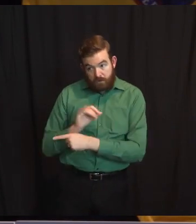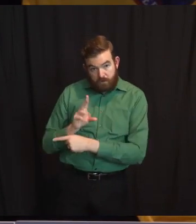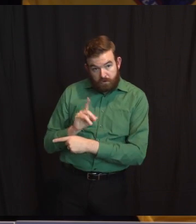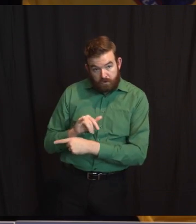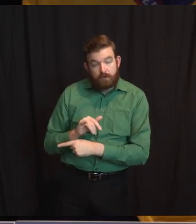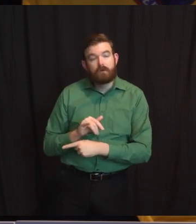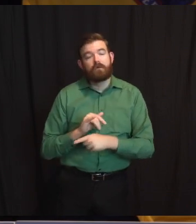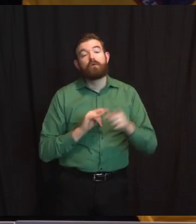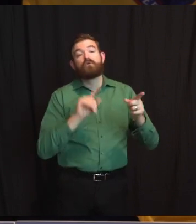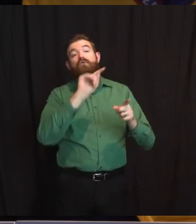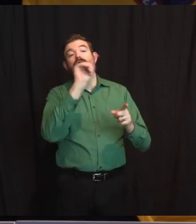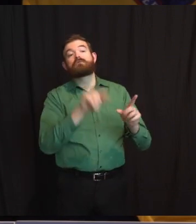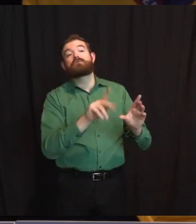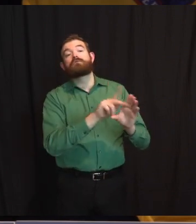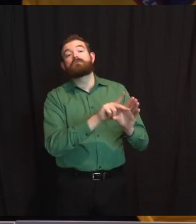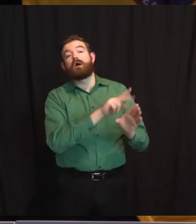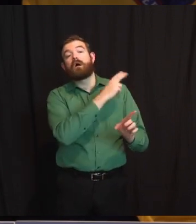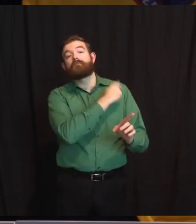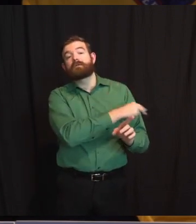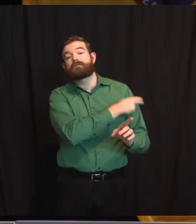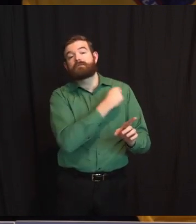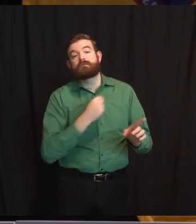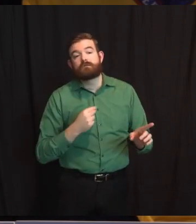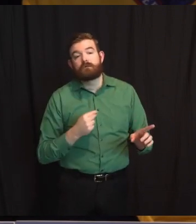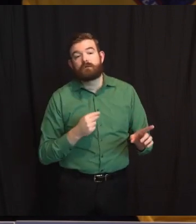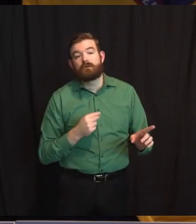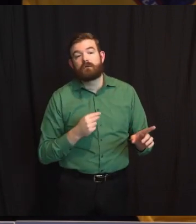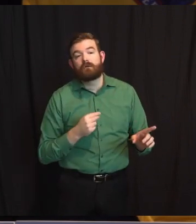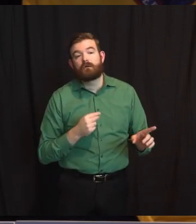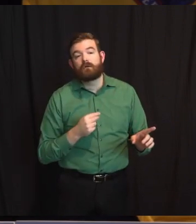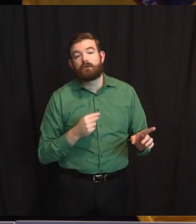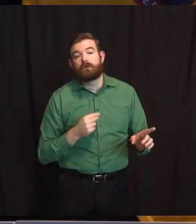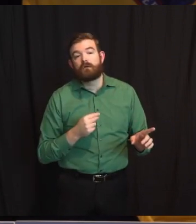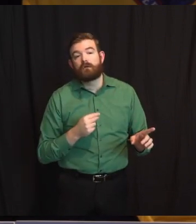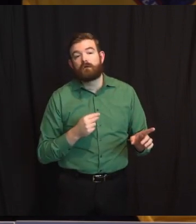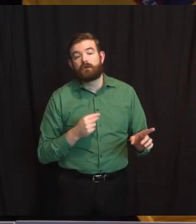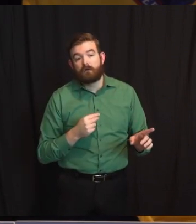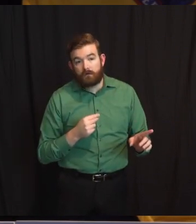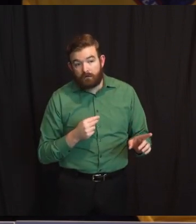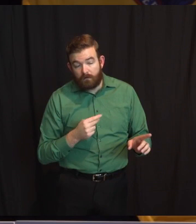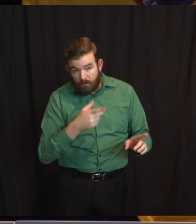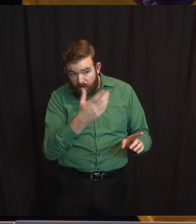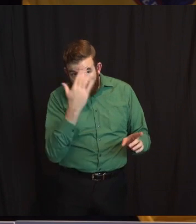do you want to know the number of employees that tested positive?